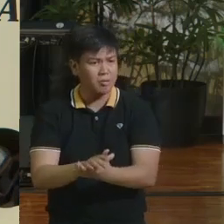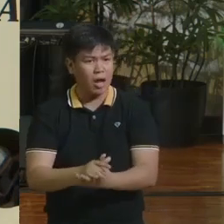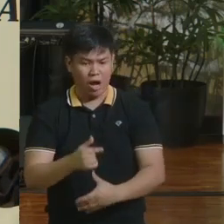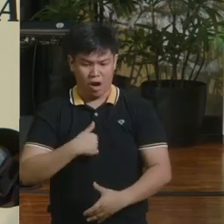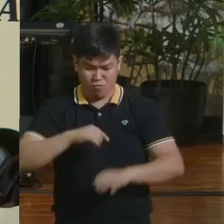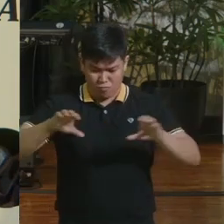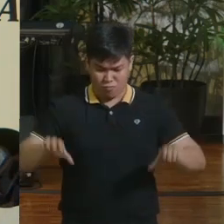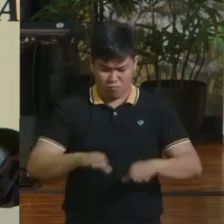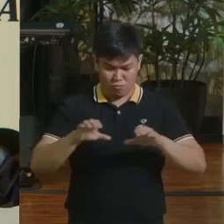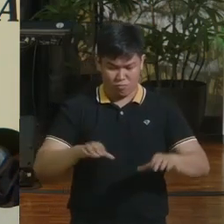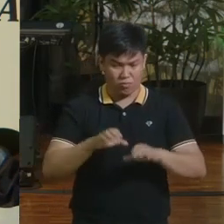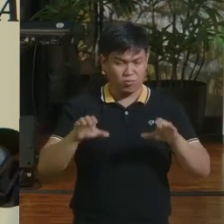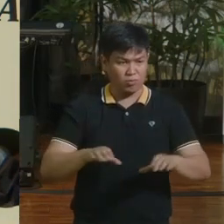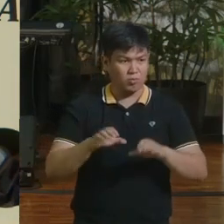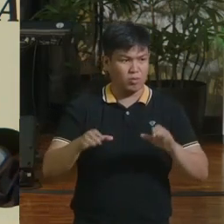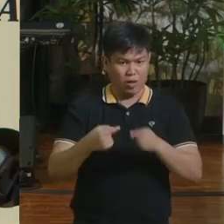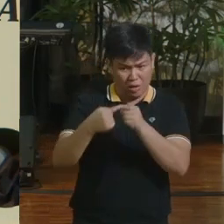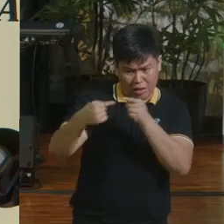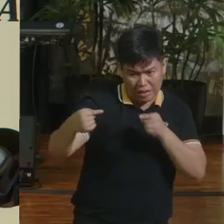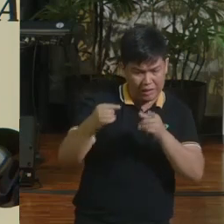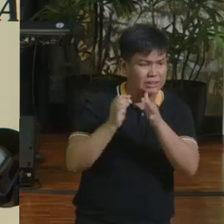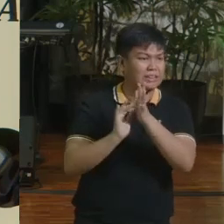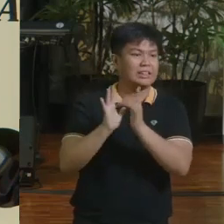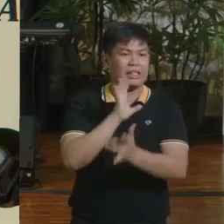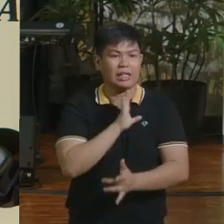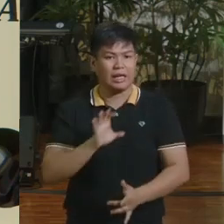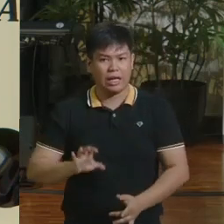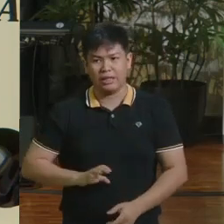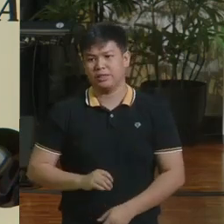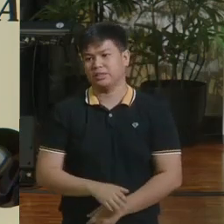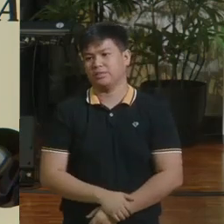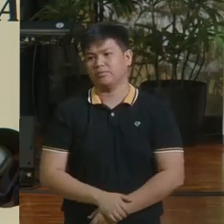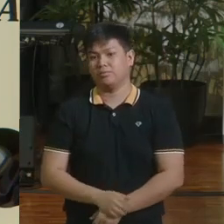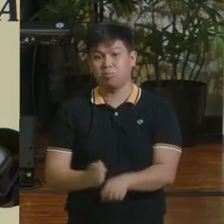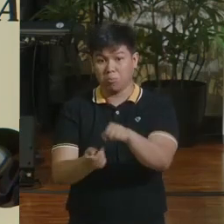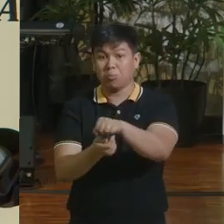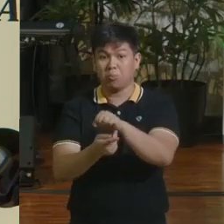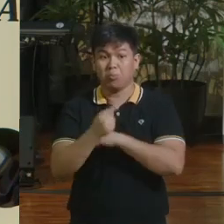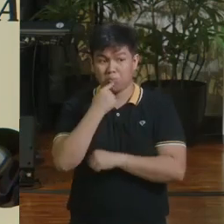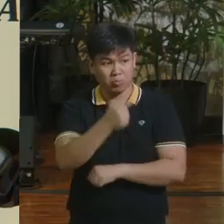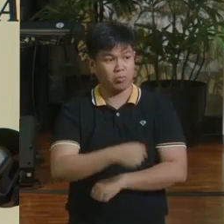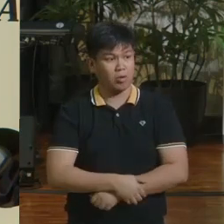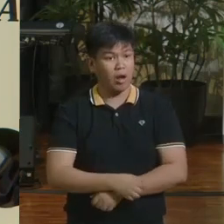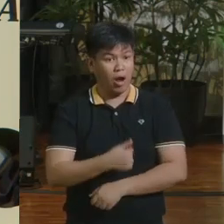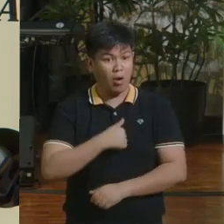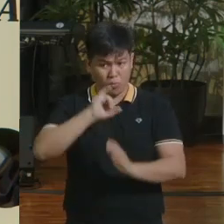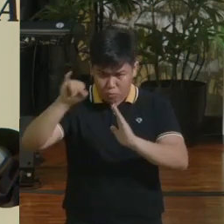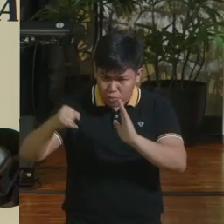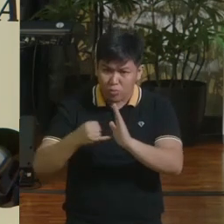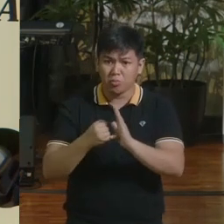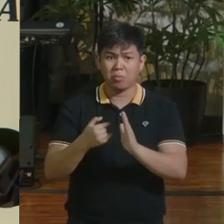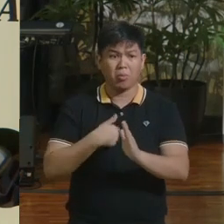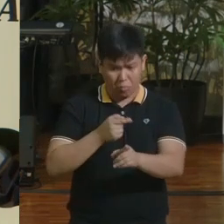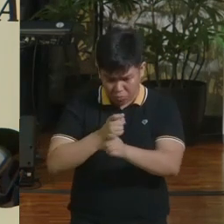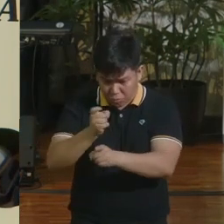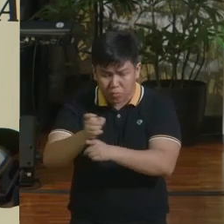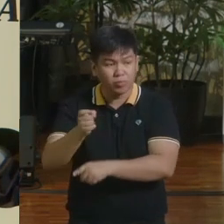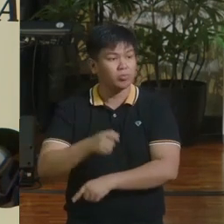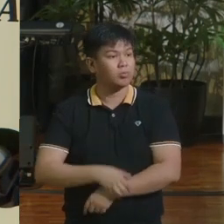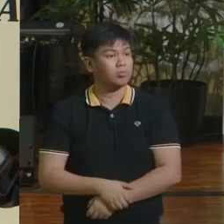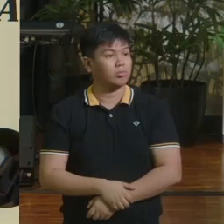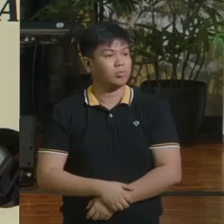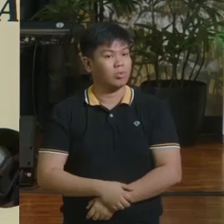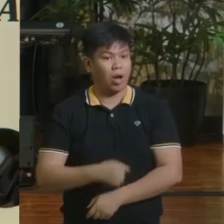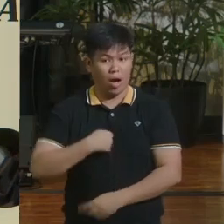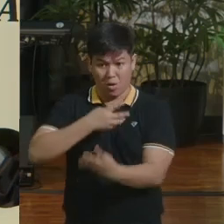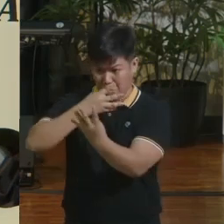many things in opposing the name of Jesus of Nazareth. And I did so in Jerusalem. I not only